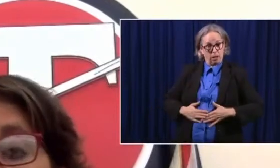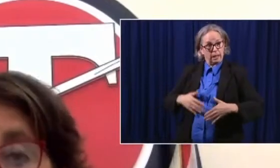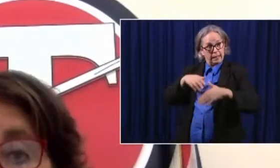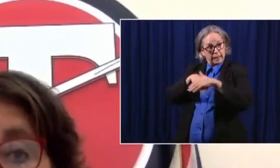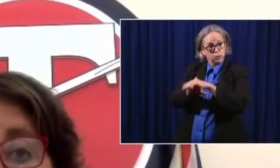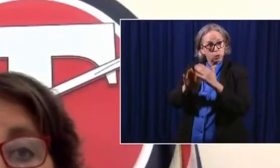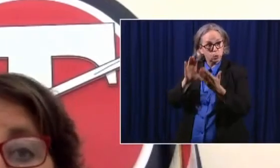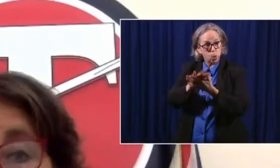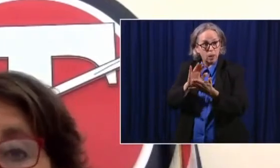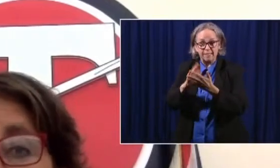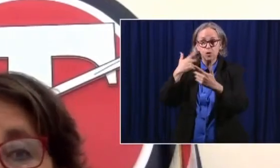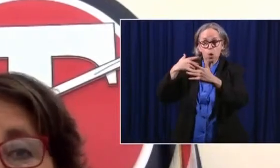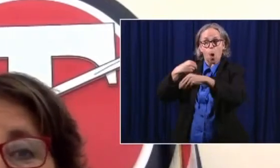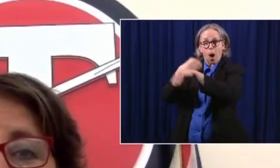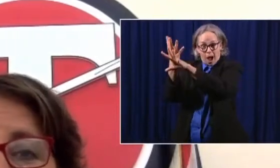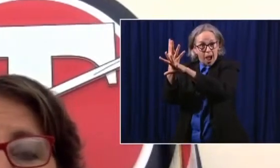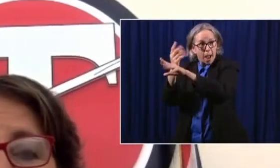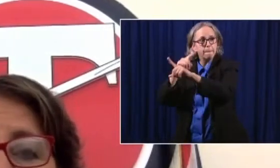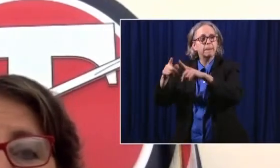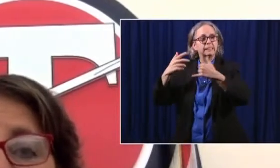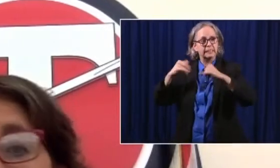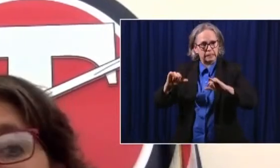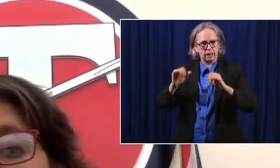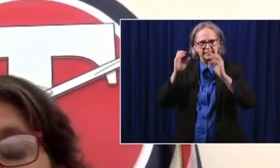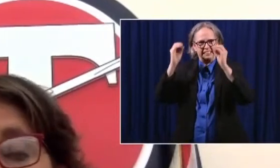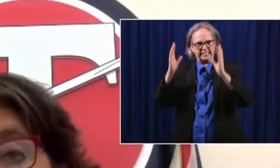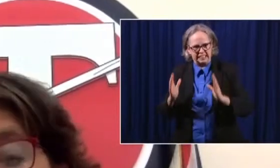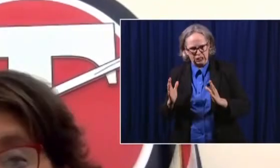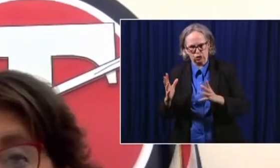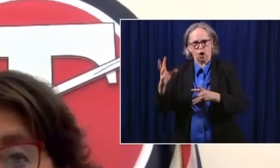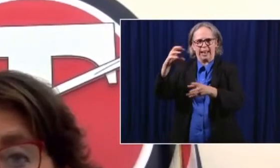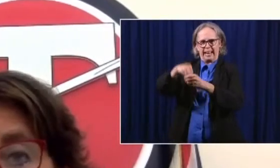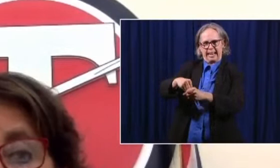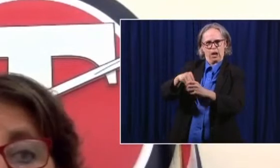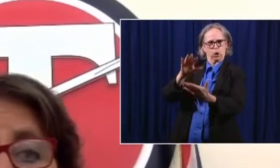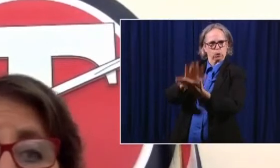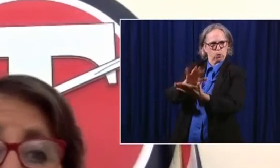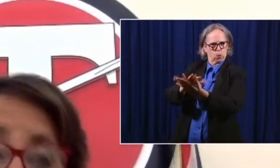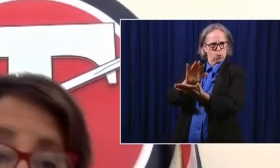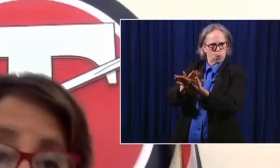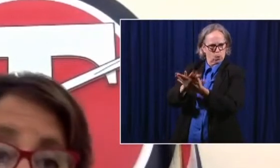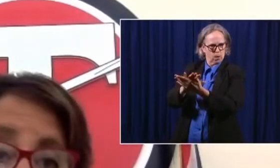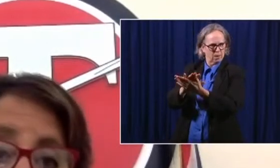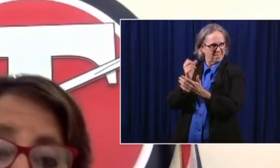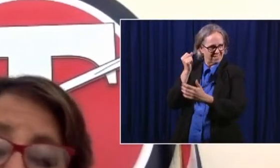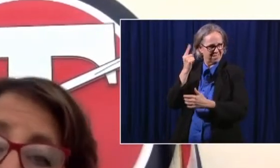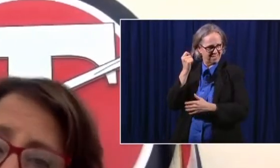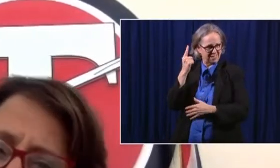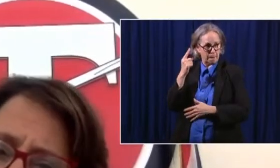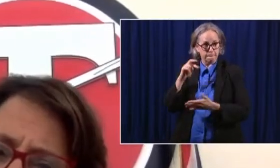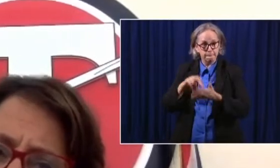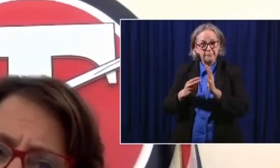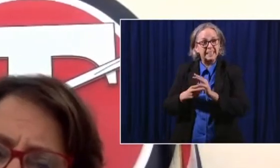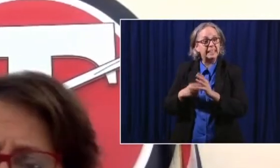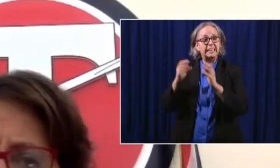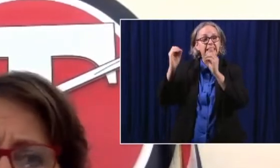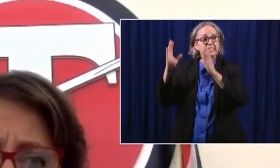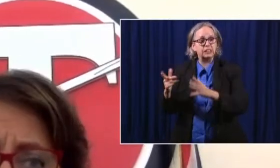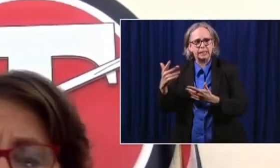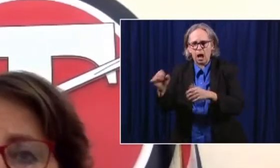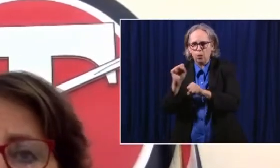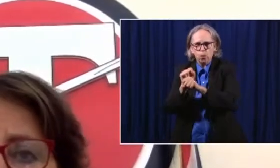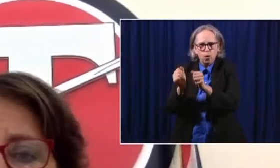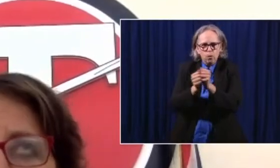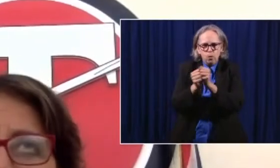in remote learning the first 9 weeks. This provides an opportunity for them to collaborate in order to meet the